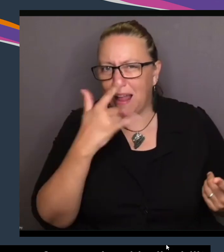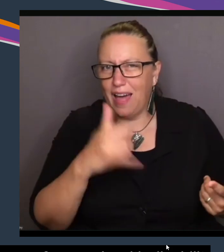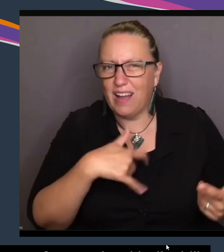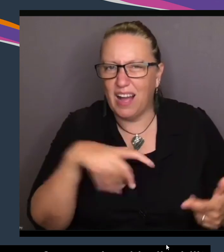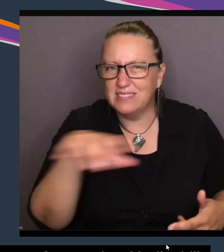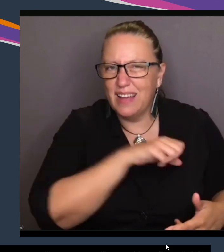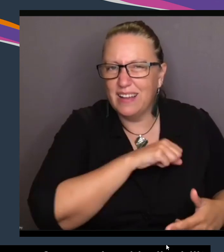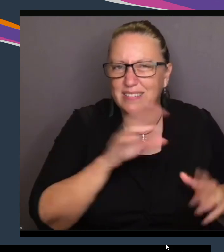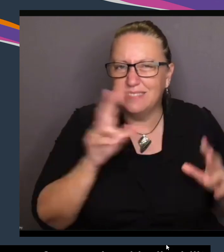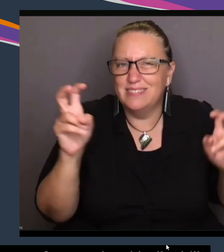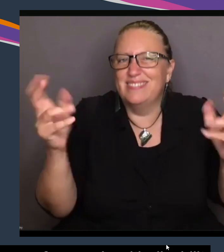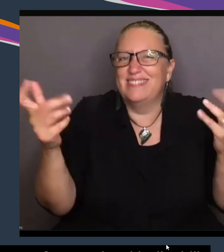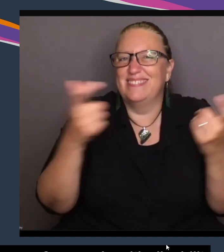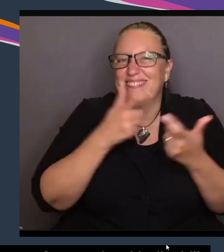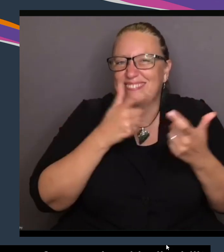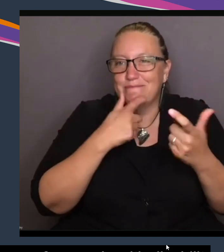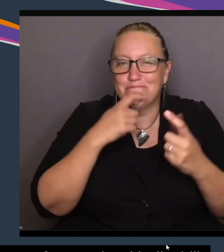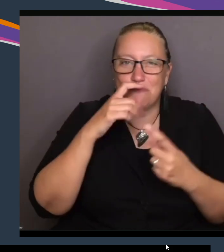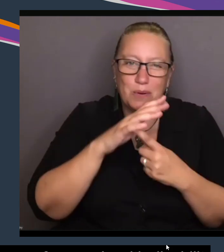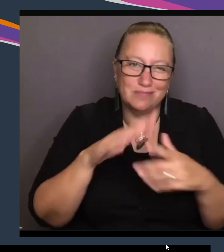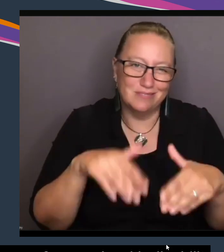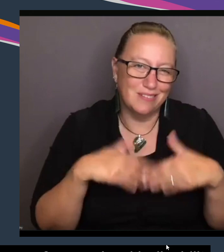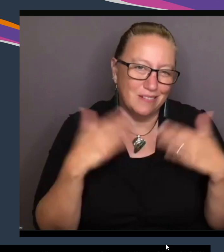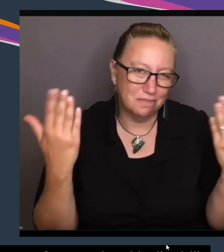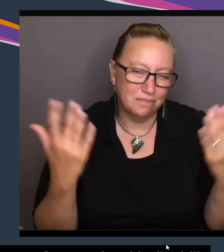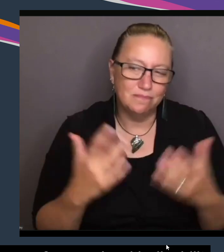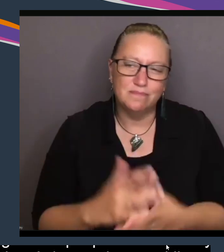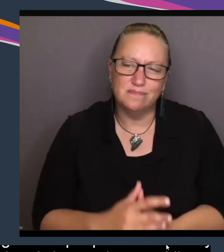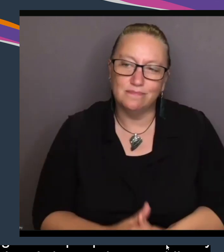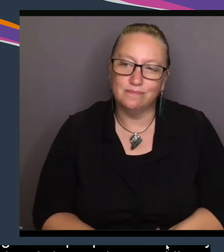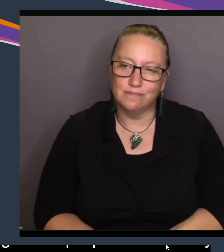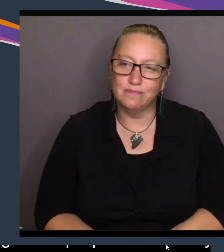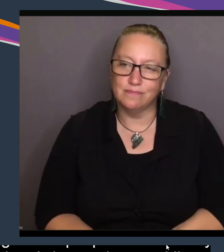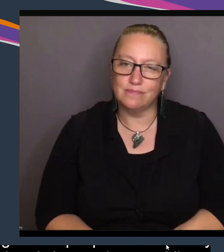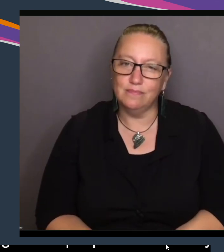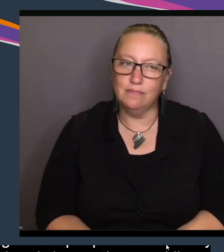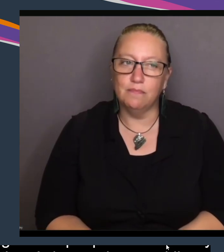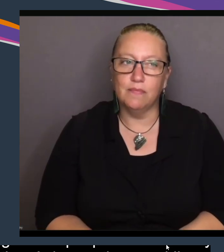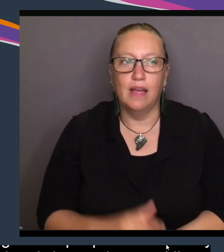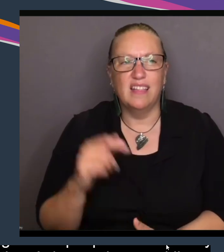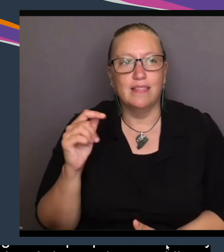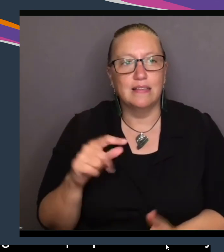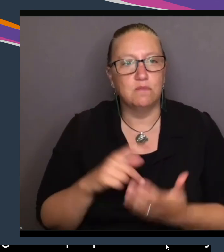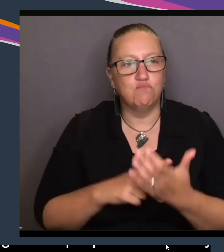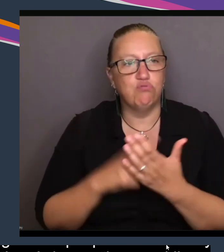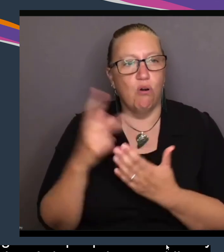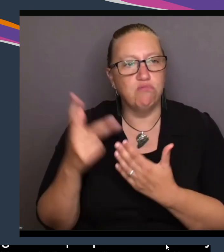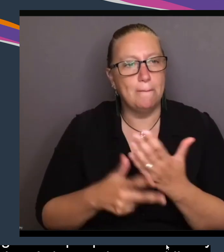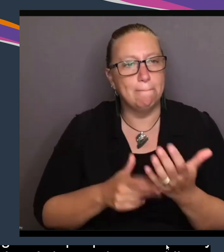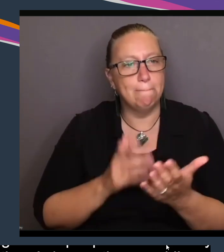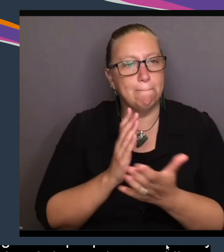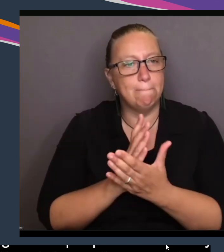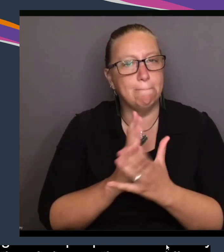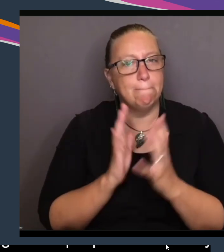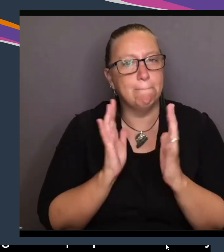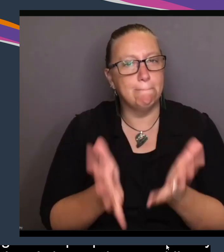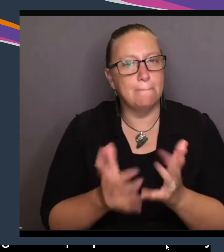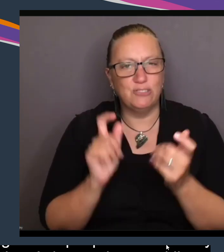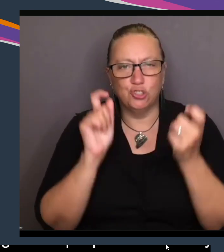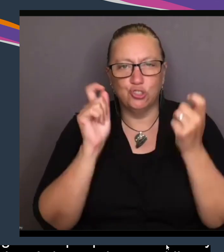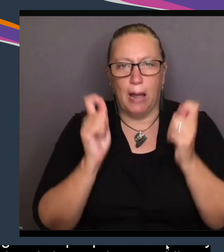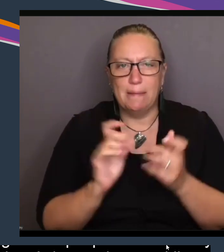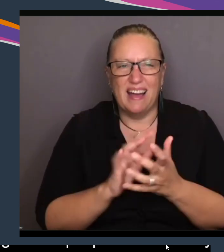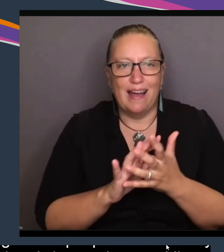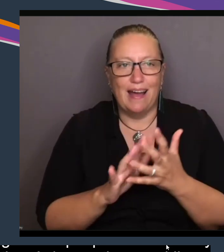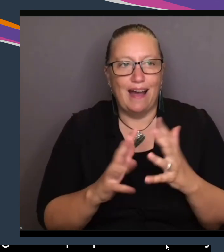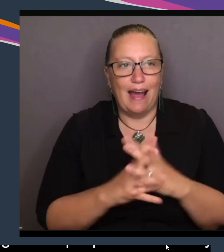day. This program was most importantly shaped by lived experience. It was shaped by